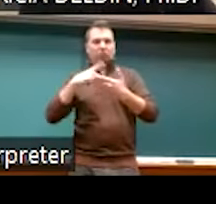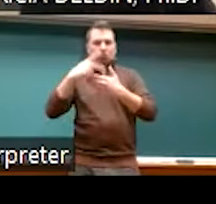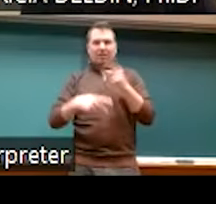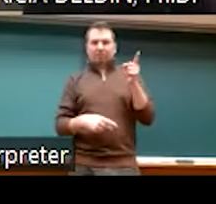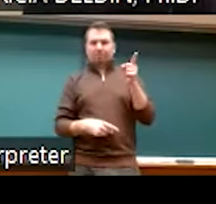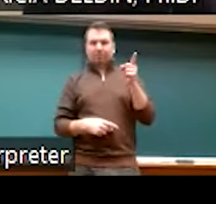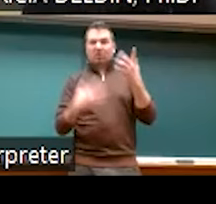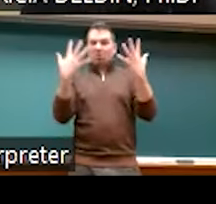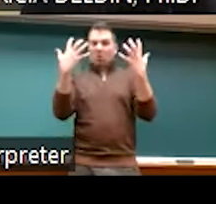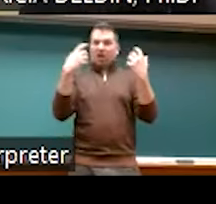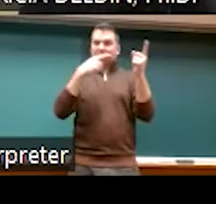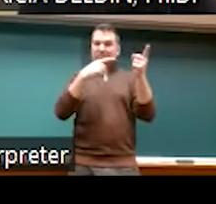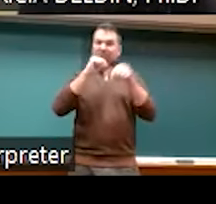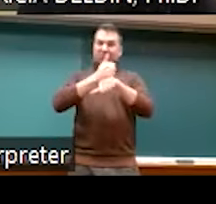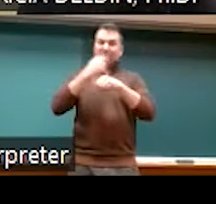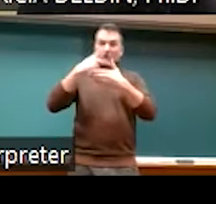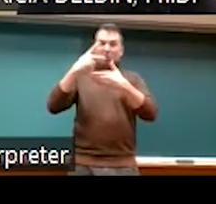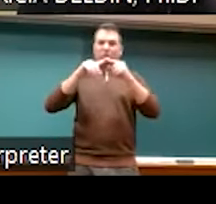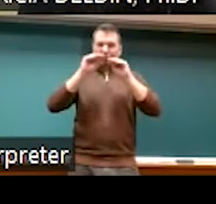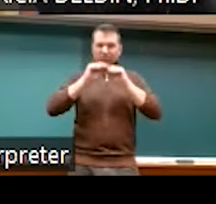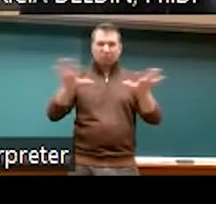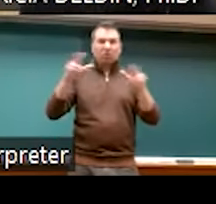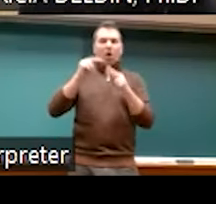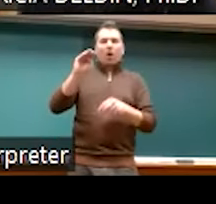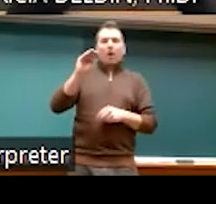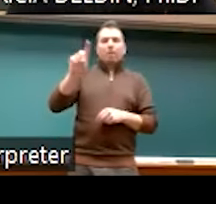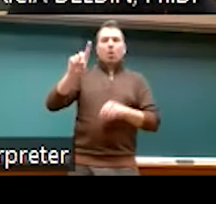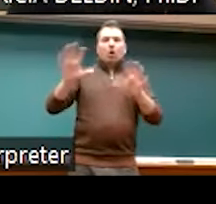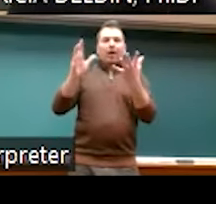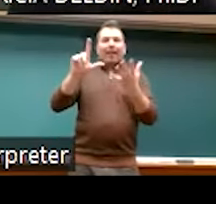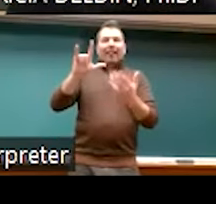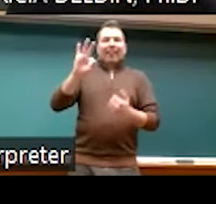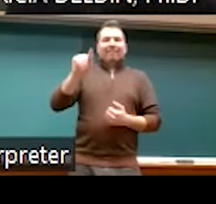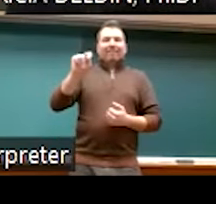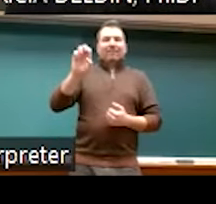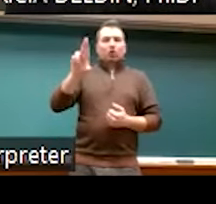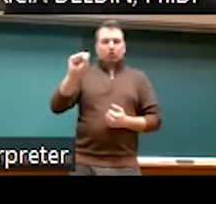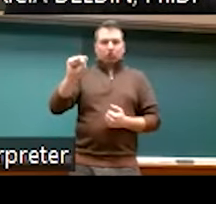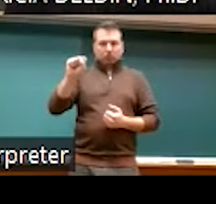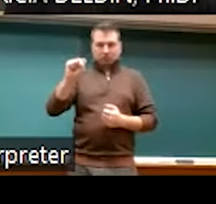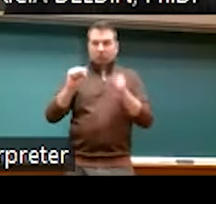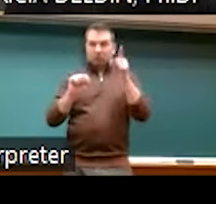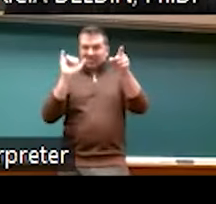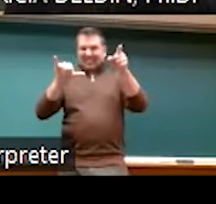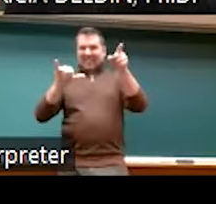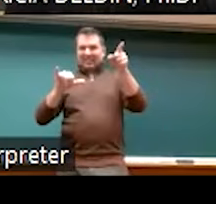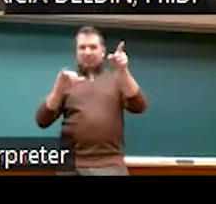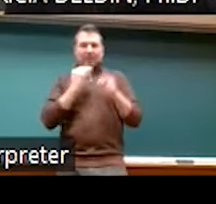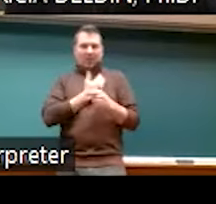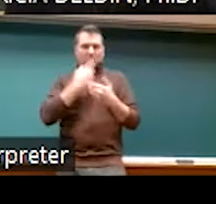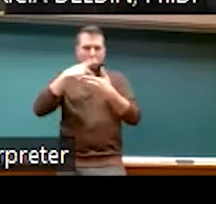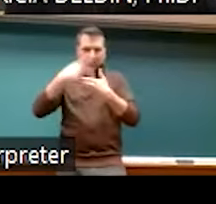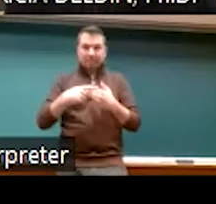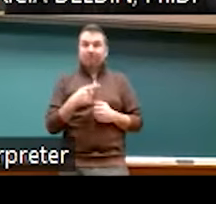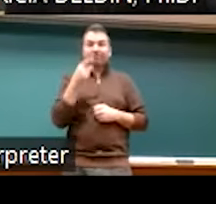United States. And that program is called Mood Lifters. So what is Mood Lifters? Mood Lifters is a rapidly